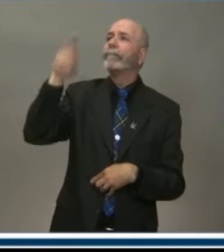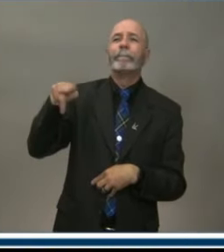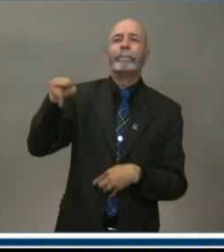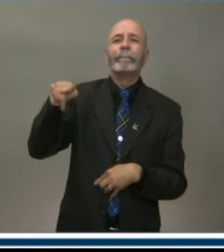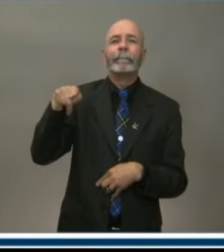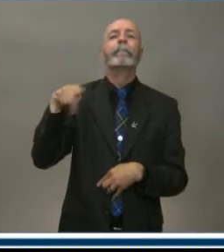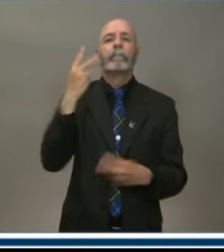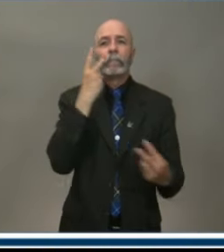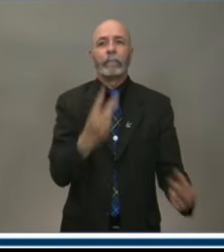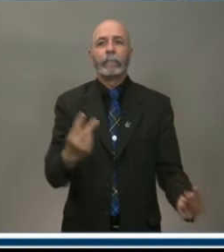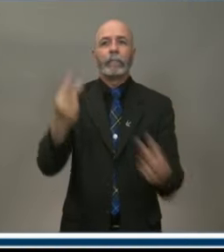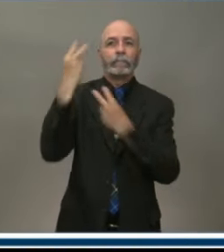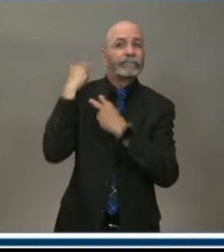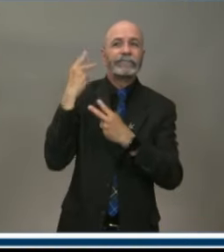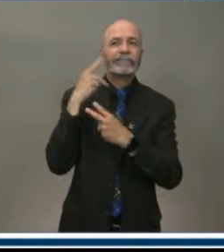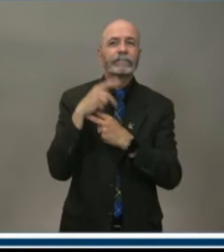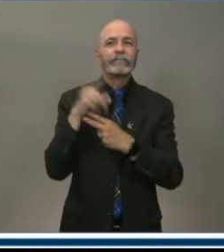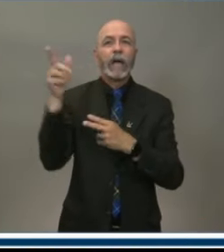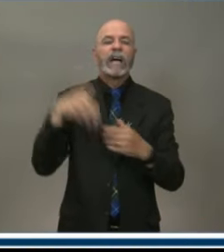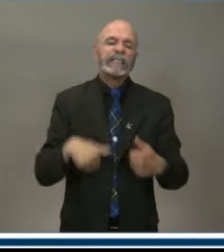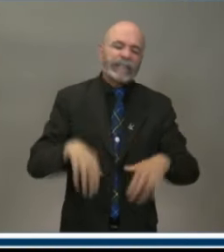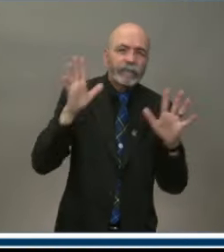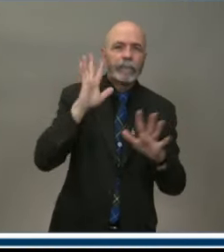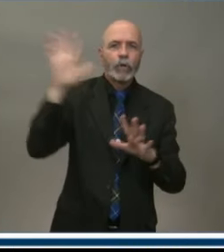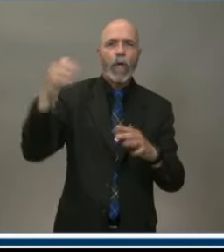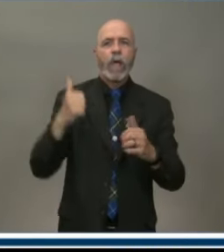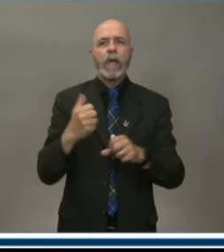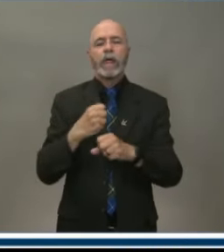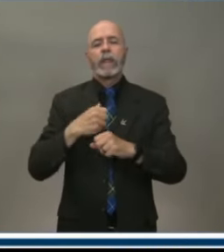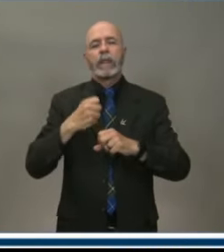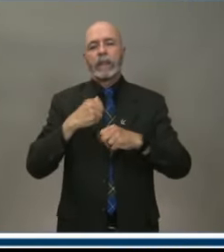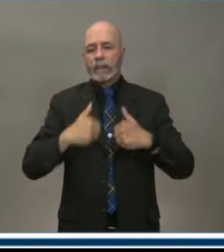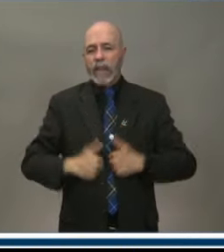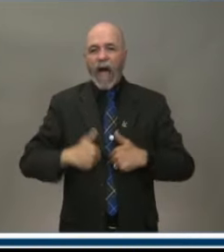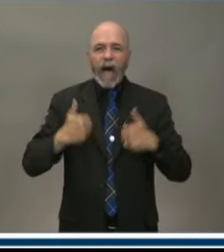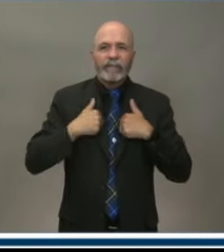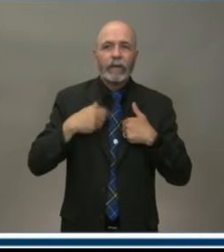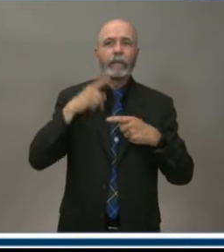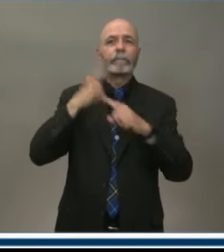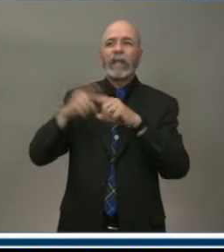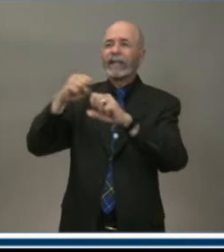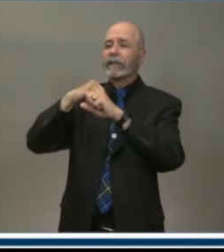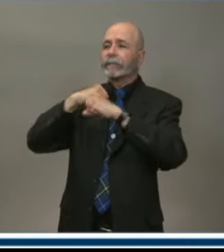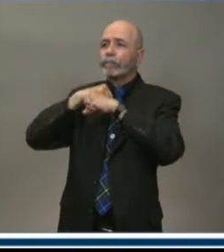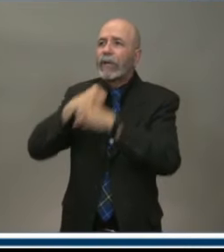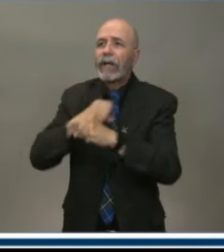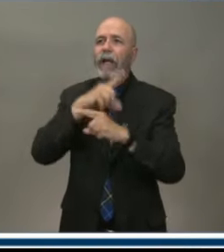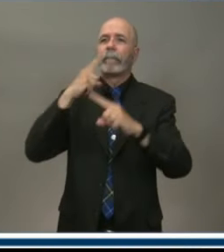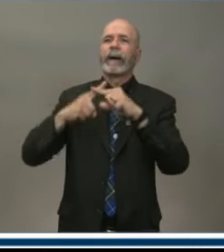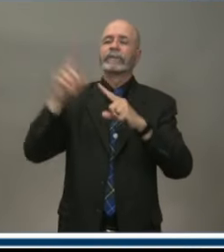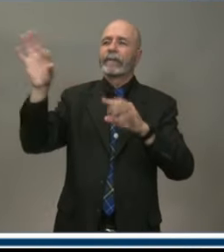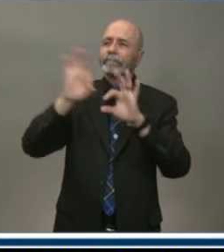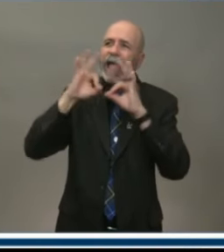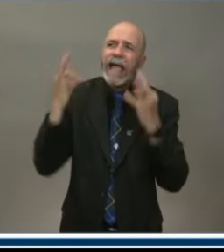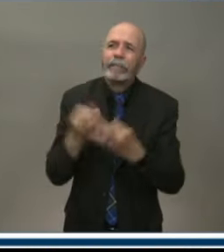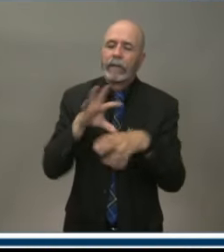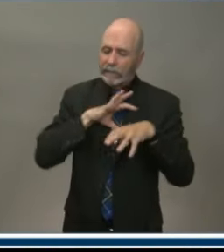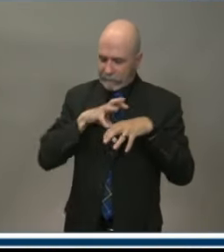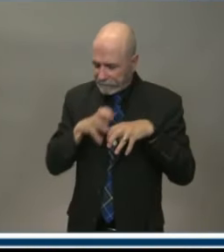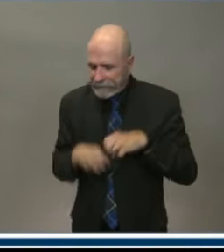the horrible events of last weekend. To her family, we are deeply sorry for your loss and your